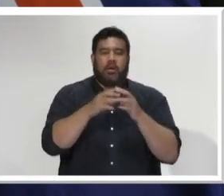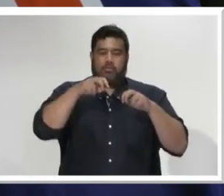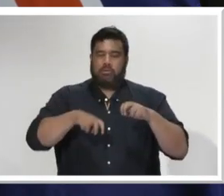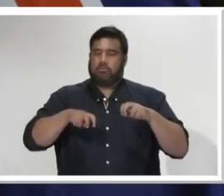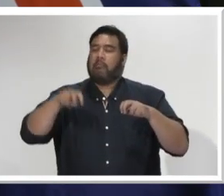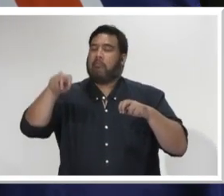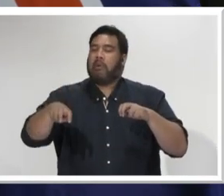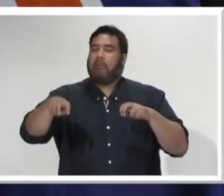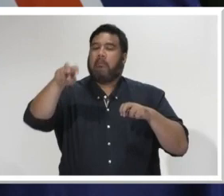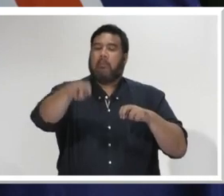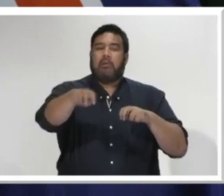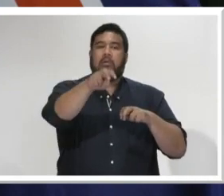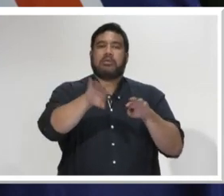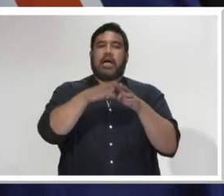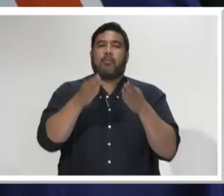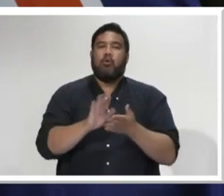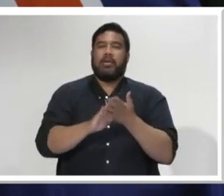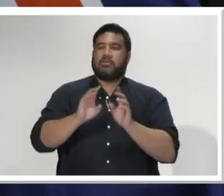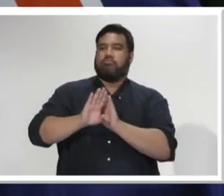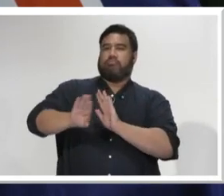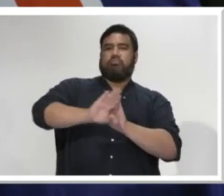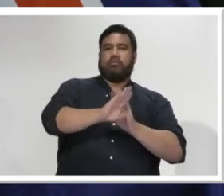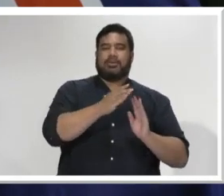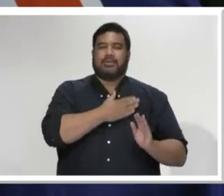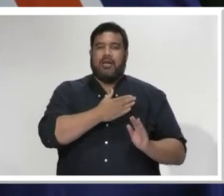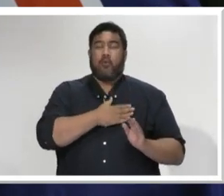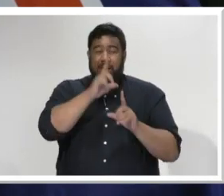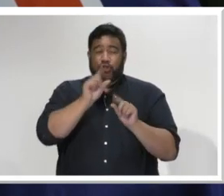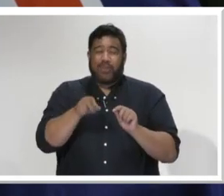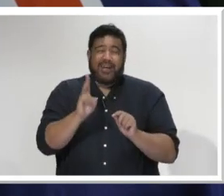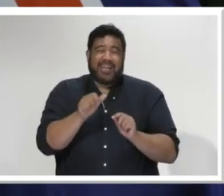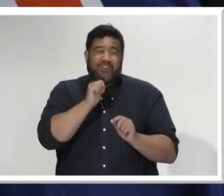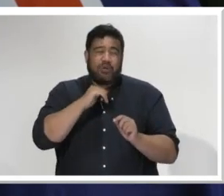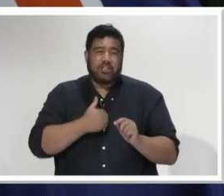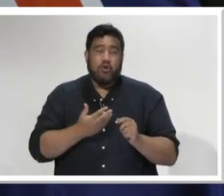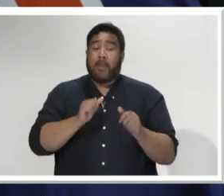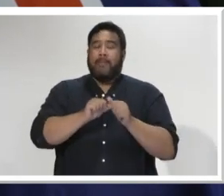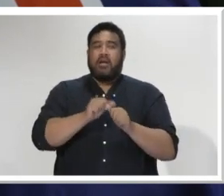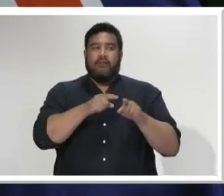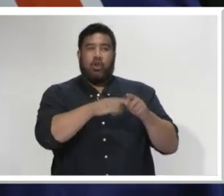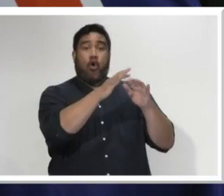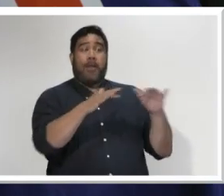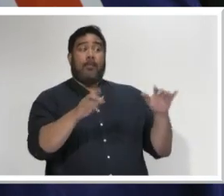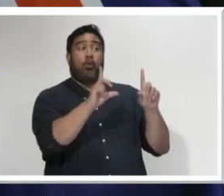I'll deploy at different alert levels, but I am using Parliament as a bit of a guide as to how we operate.